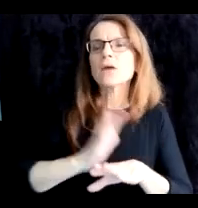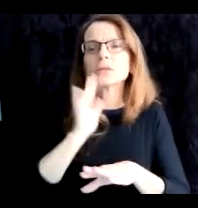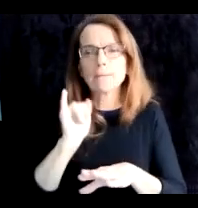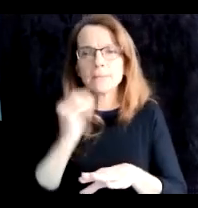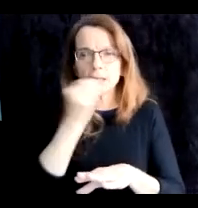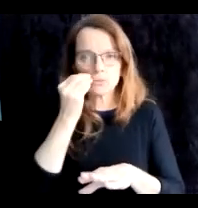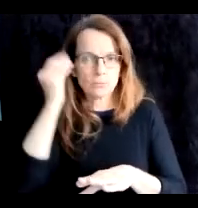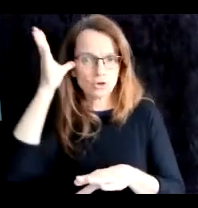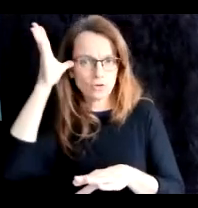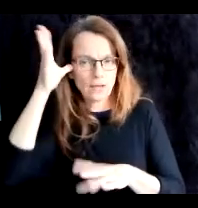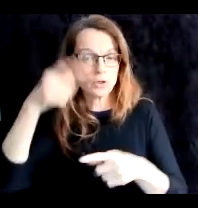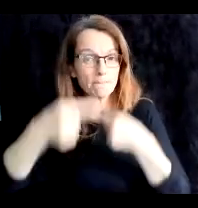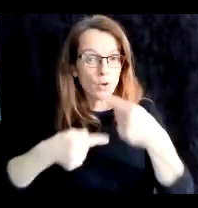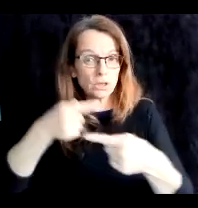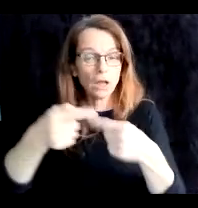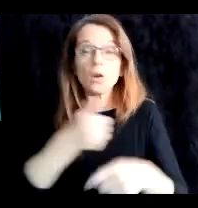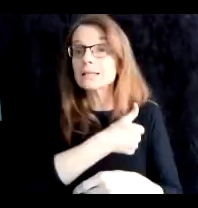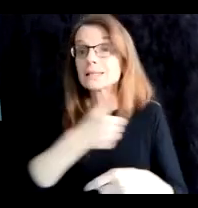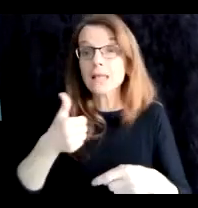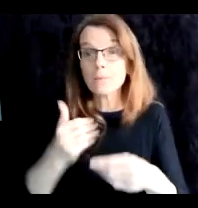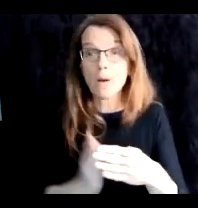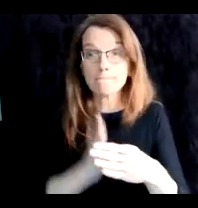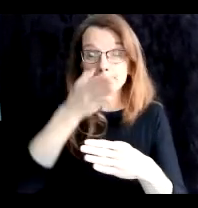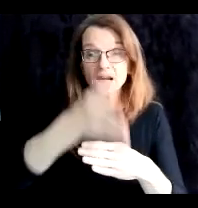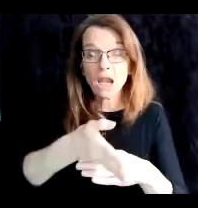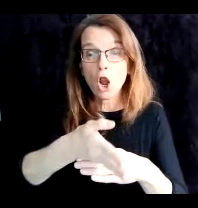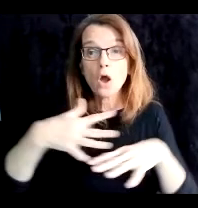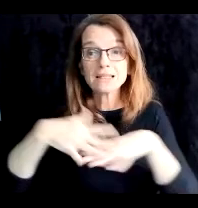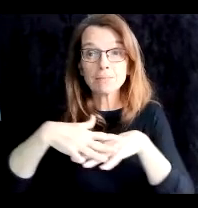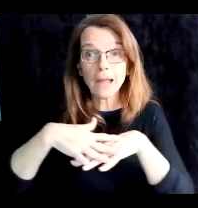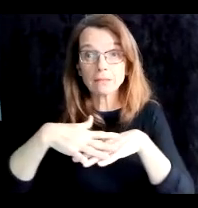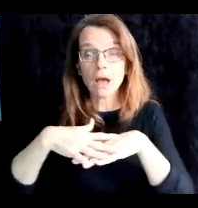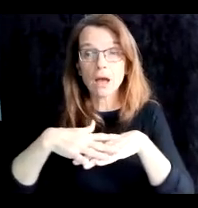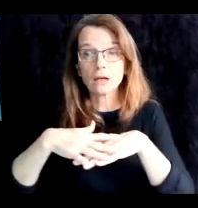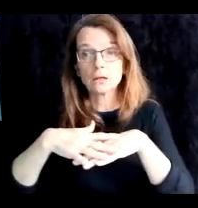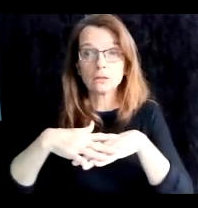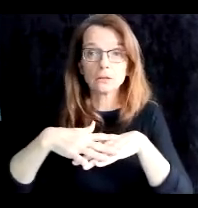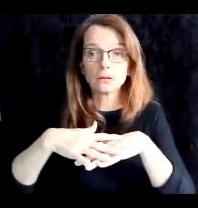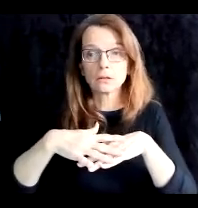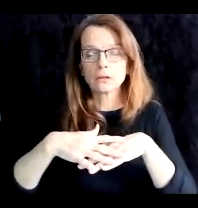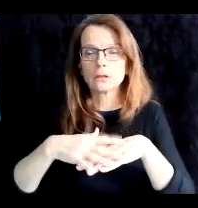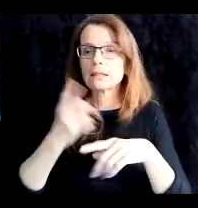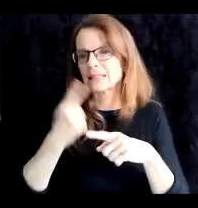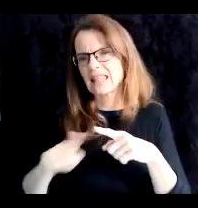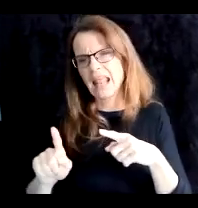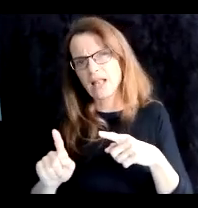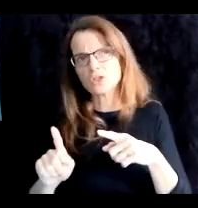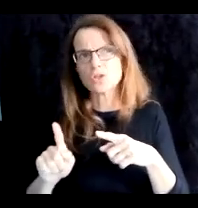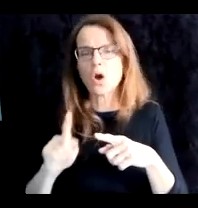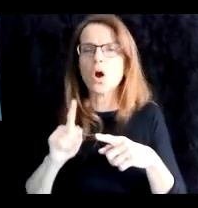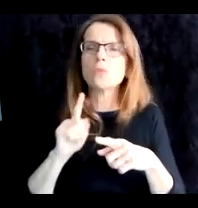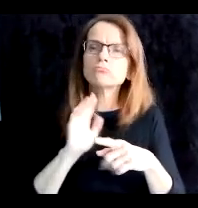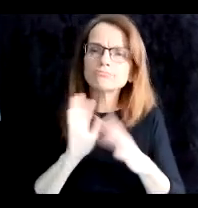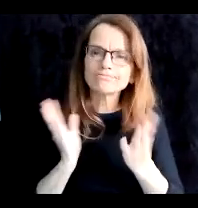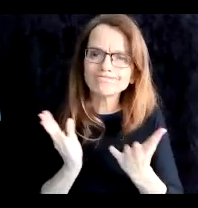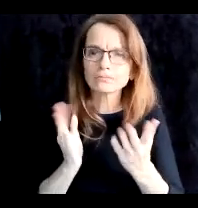could be done, and part of education could be done over via Zoom and other platforms and so on, and through the digital